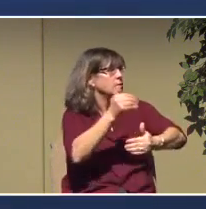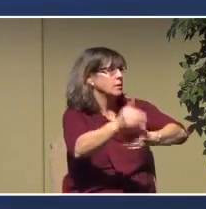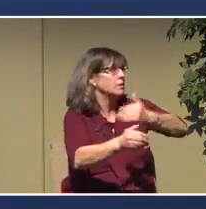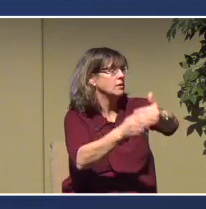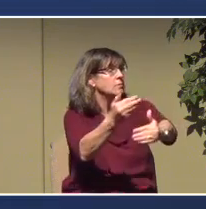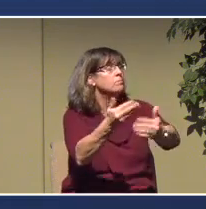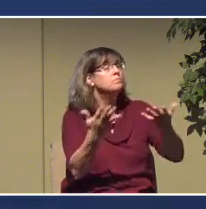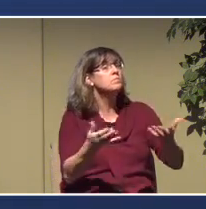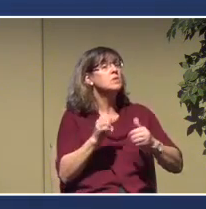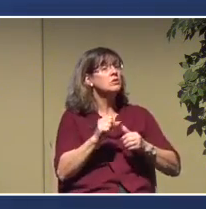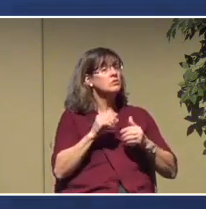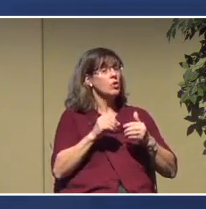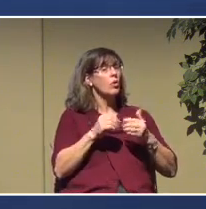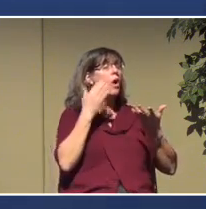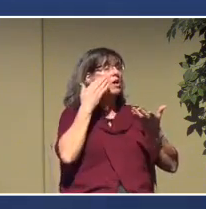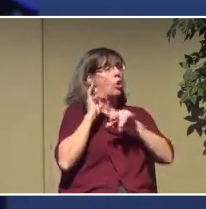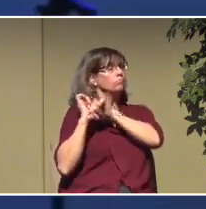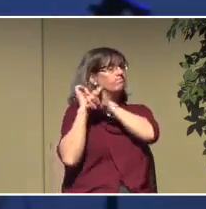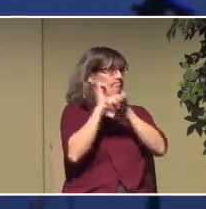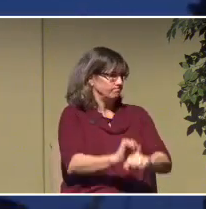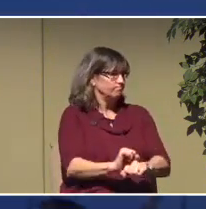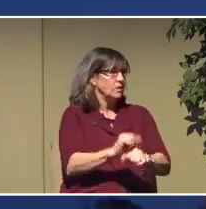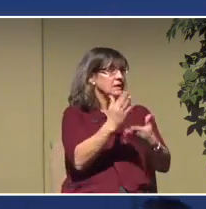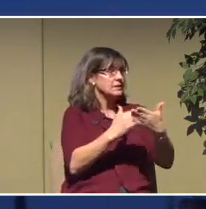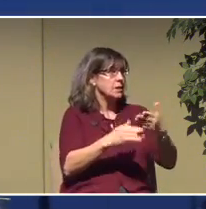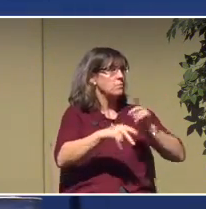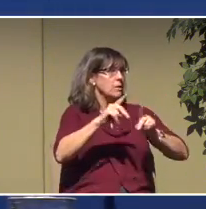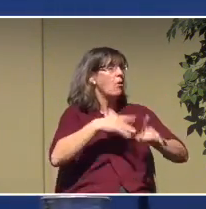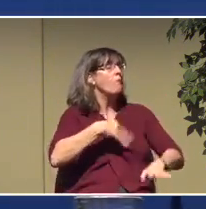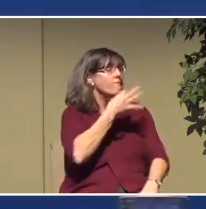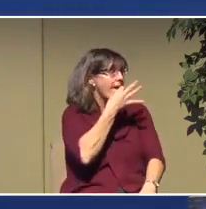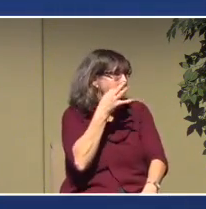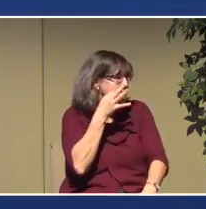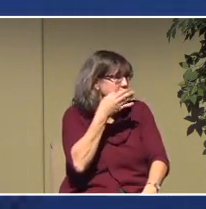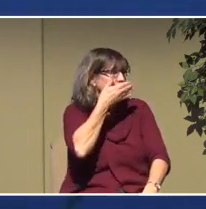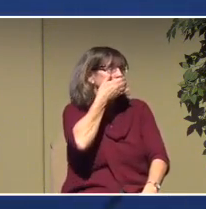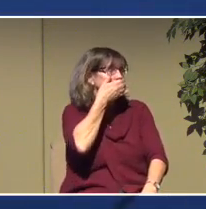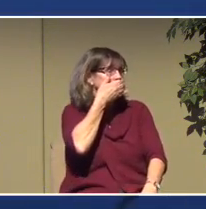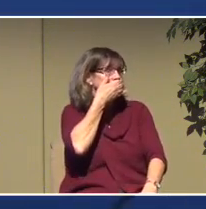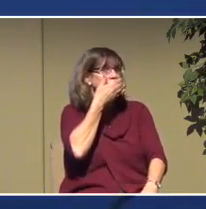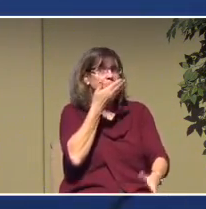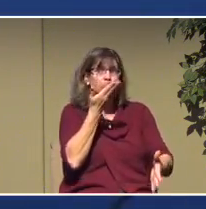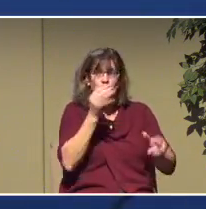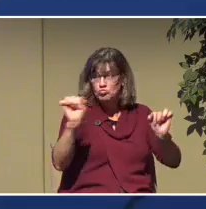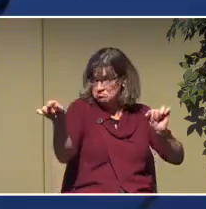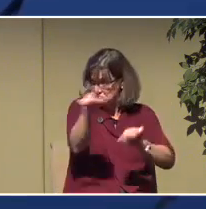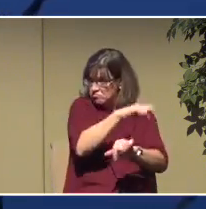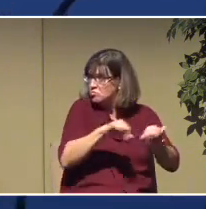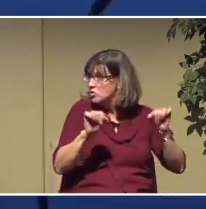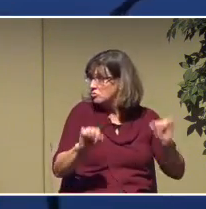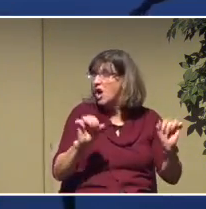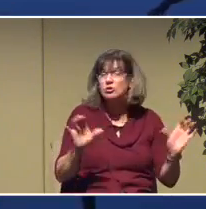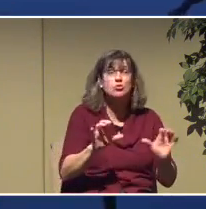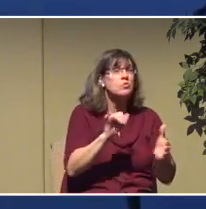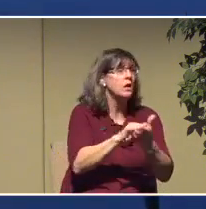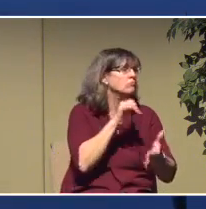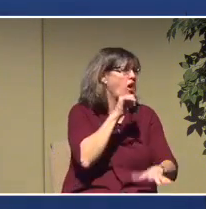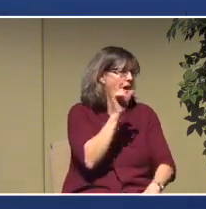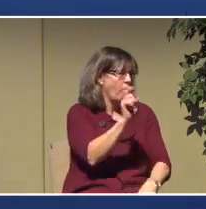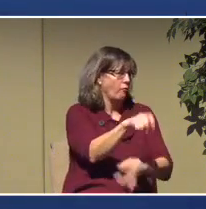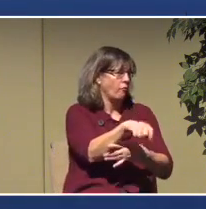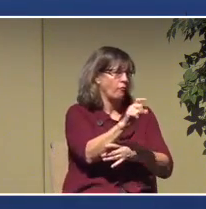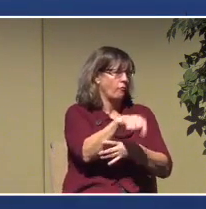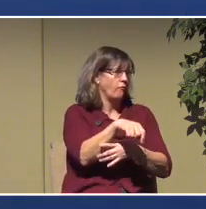that traditionally people do is they give certain things up, they fast. You can do that, that's okay. You don't have to